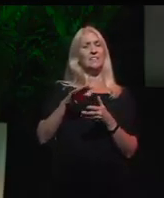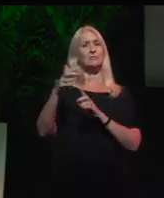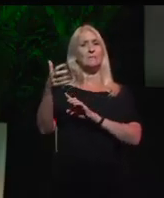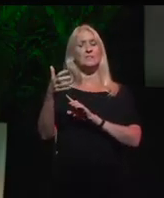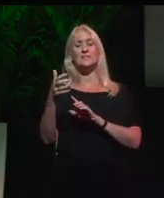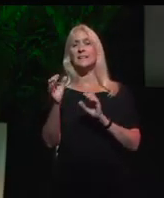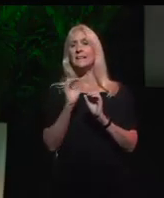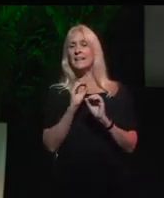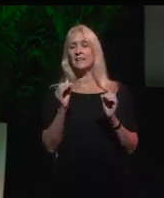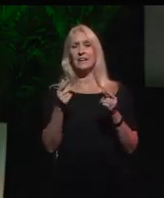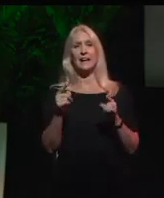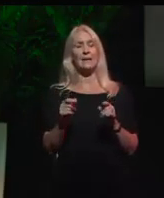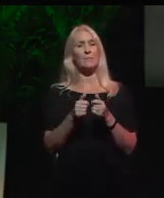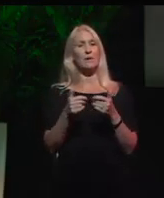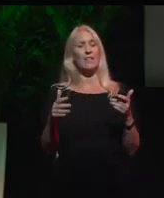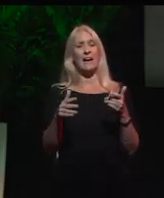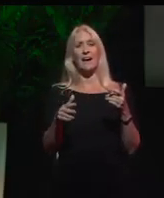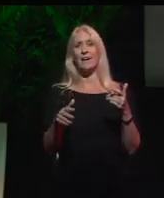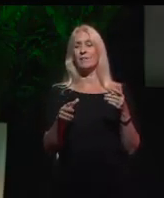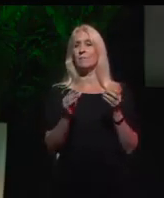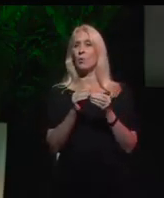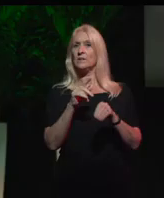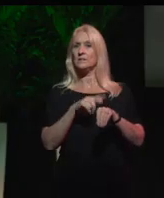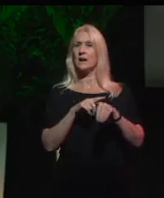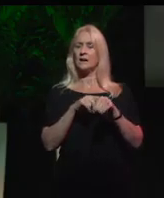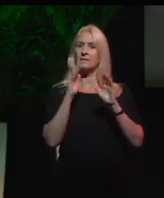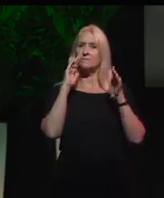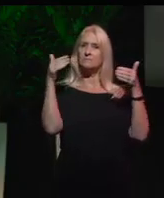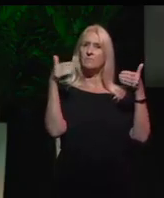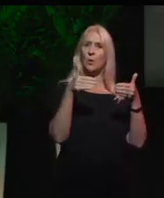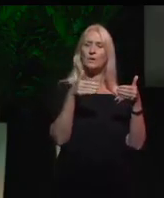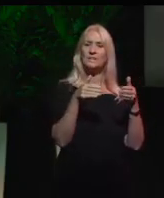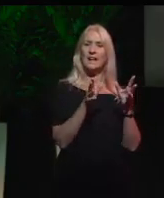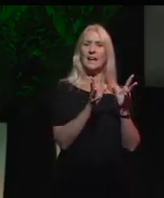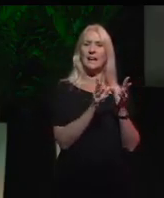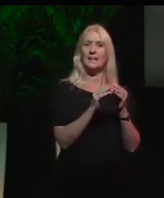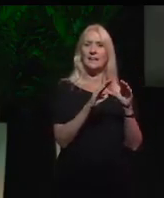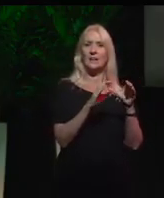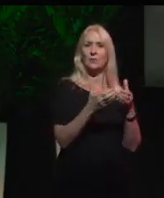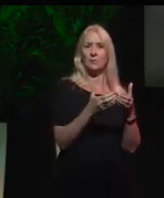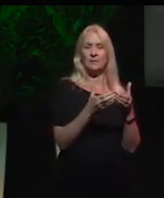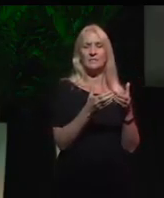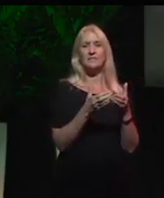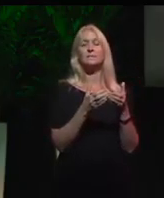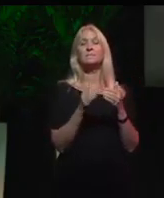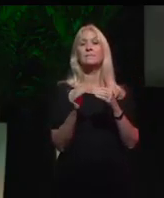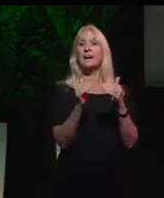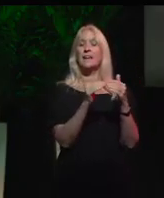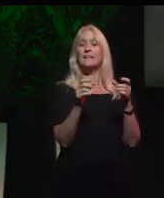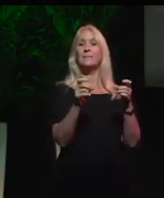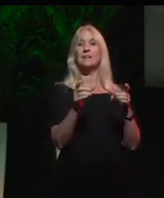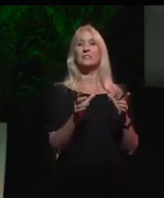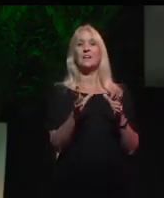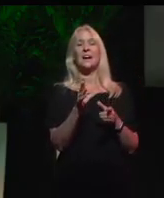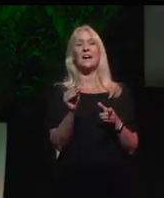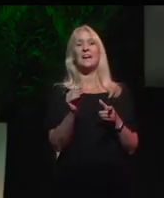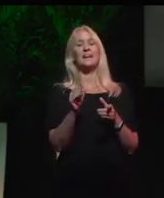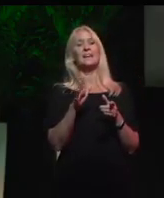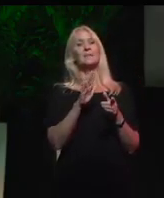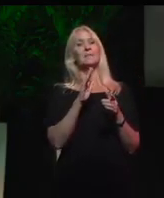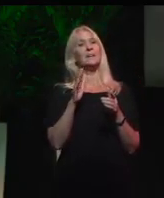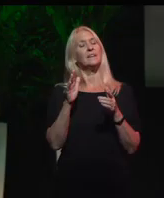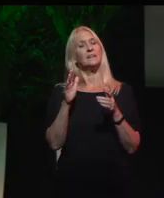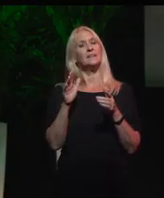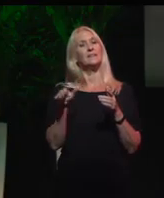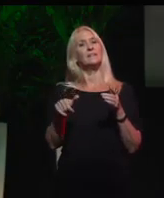have happened without the extra time dedicated to the committee work by our colleagues in administration and my esteemed